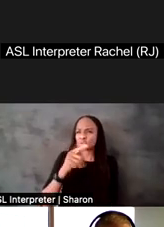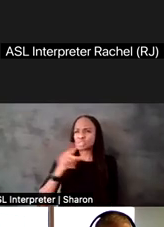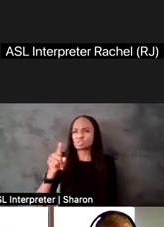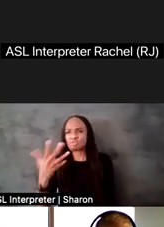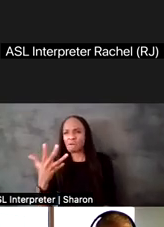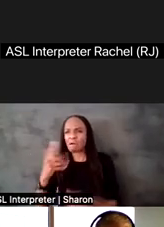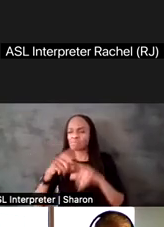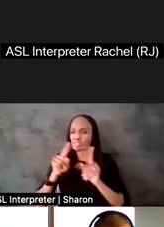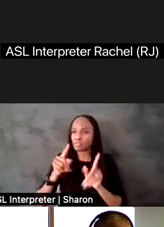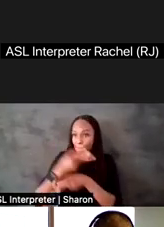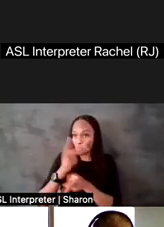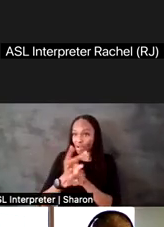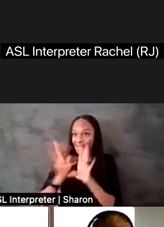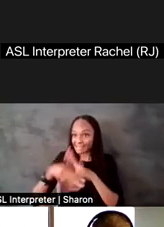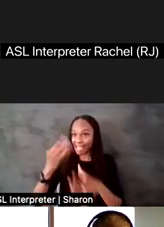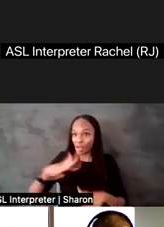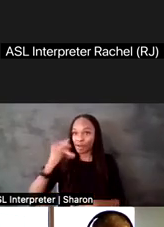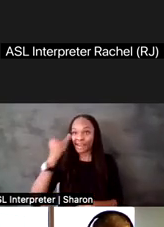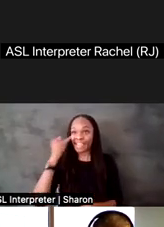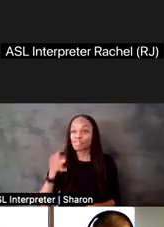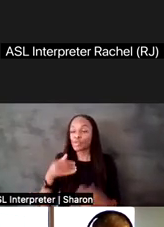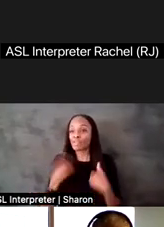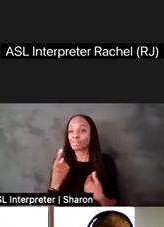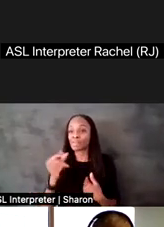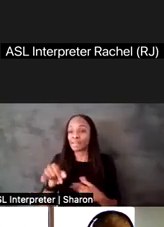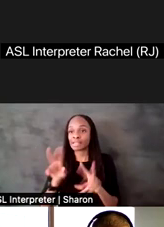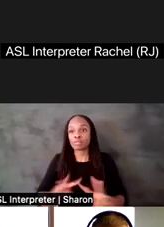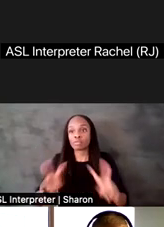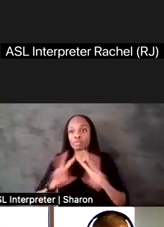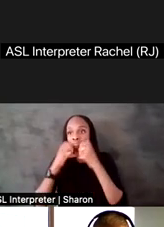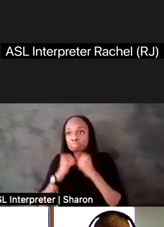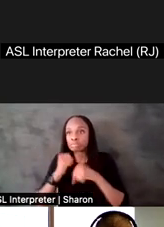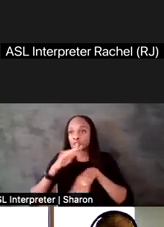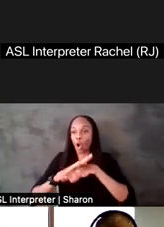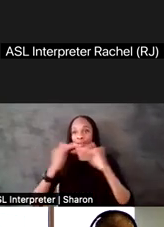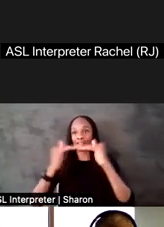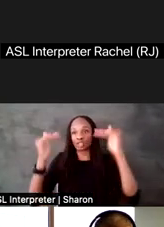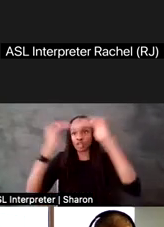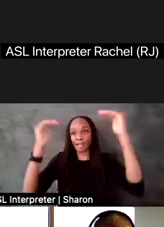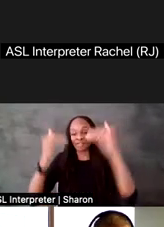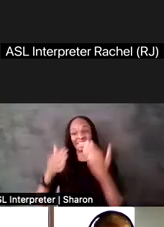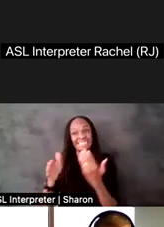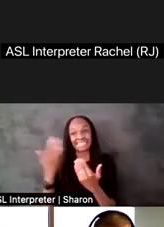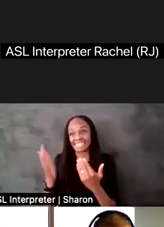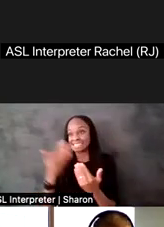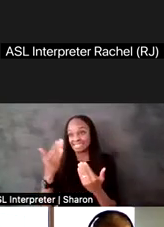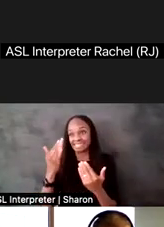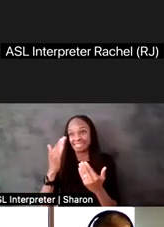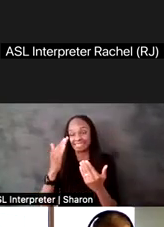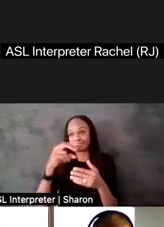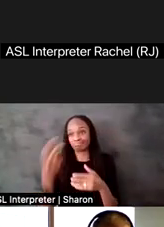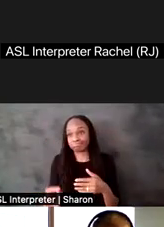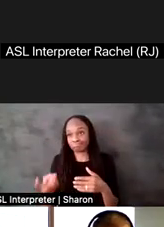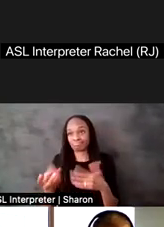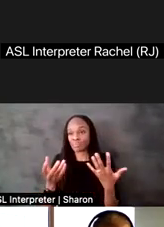there. If you have valuables that are on a shelf, they're very easy to fall over. Just a simple amount